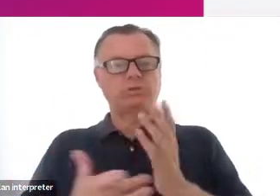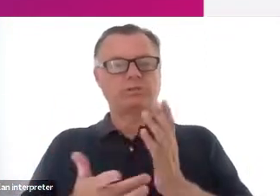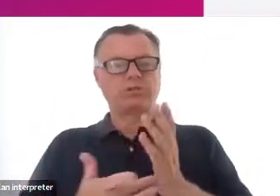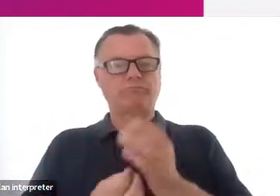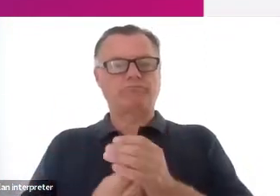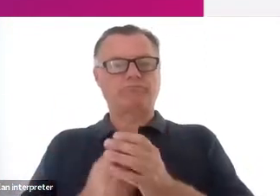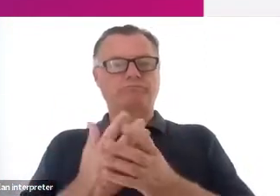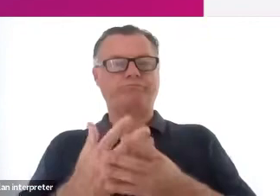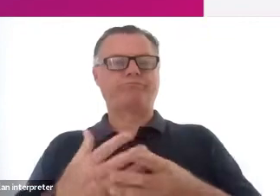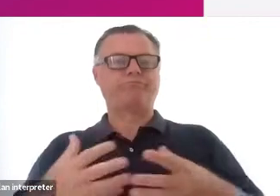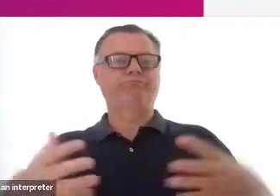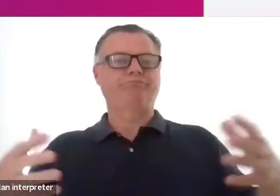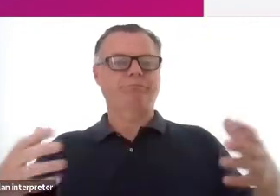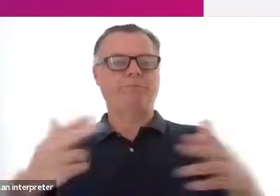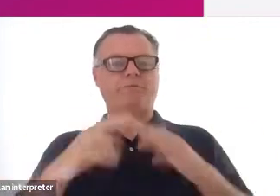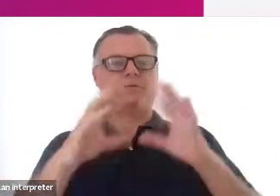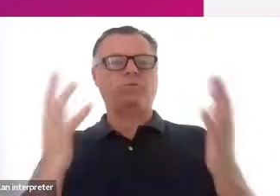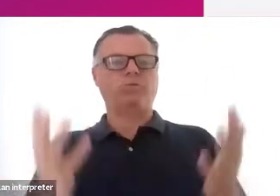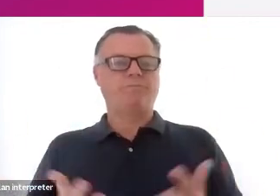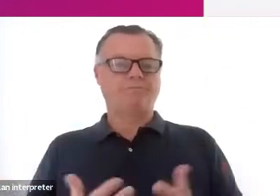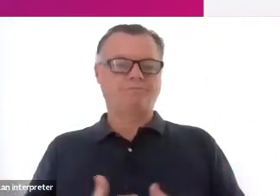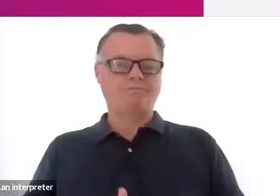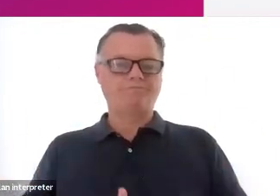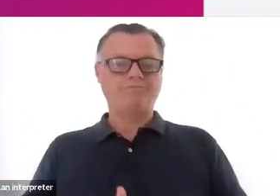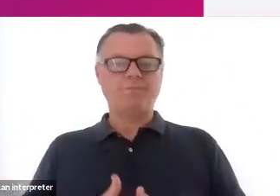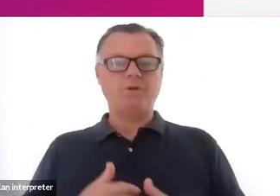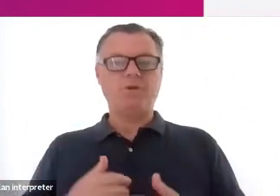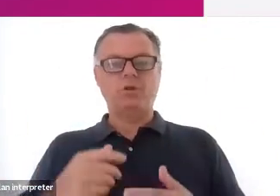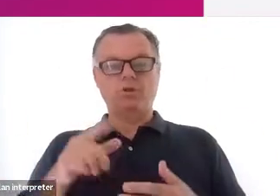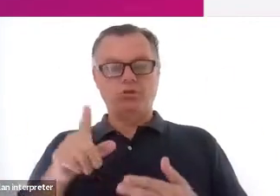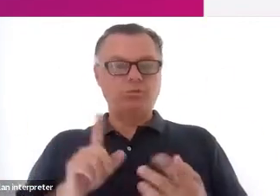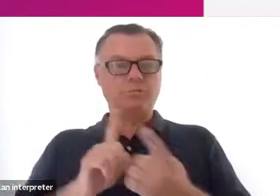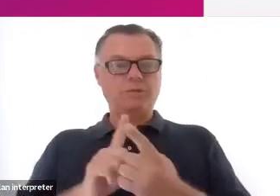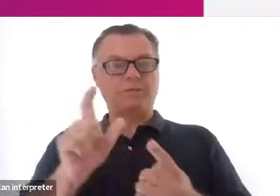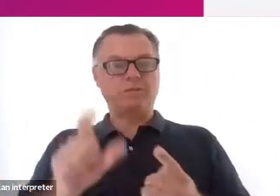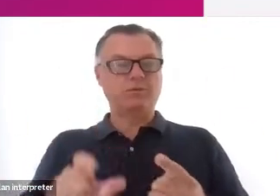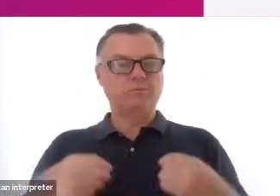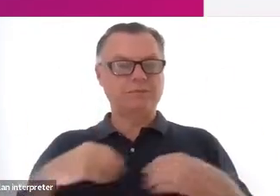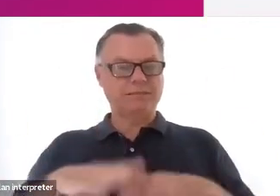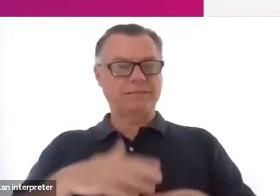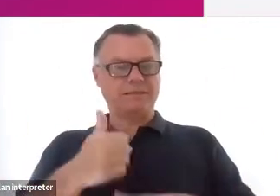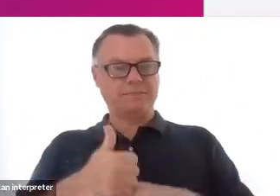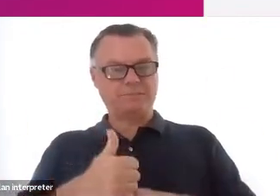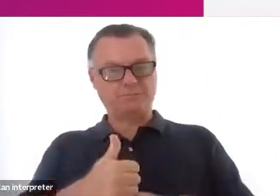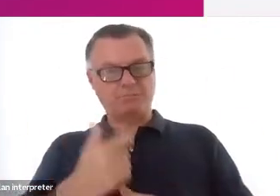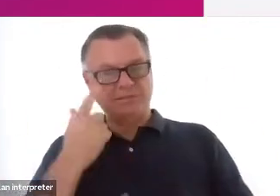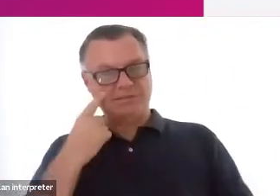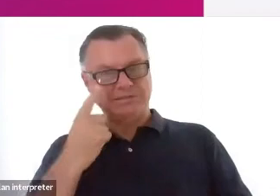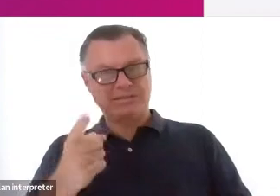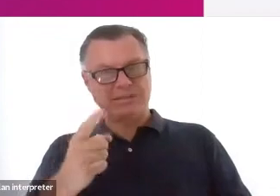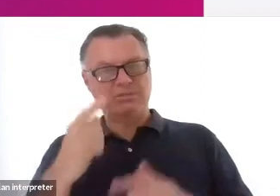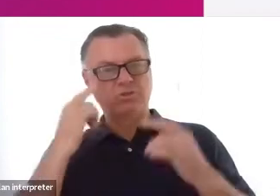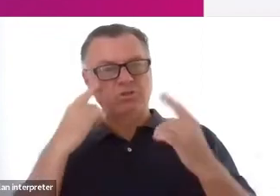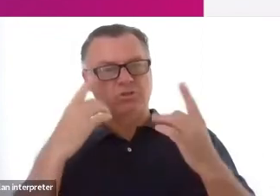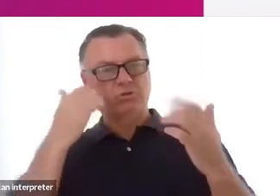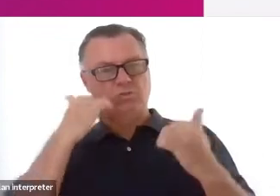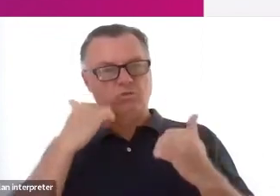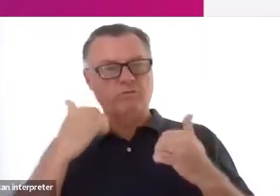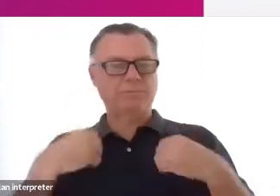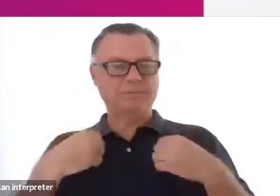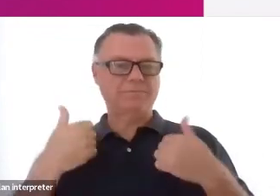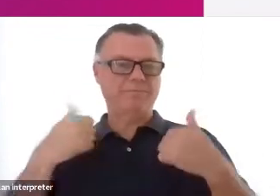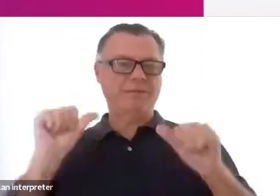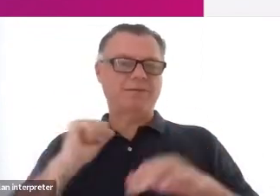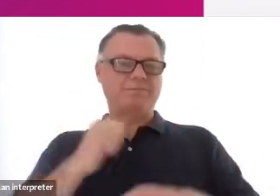categories in technology right now. And the founders that you meet this afternoon are really proving that.